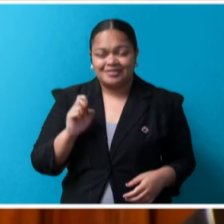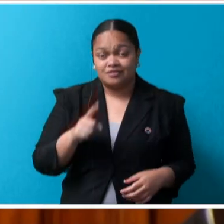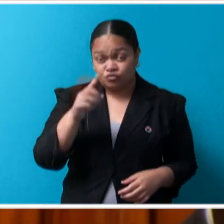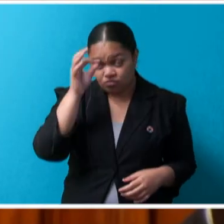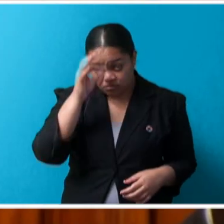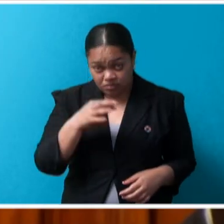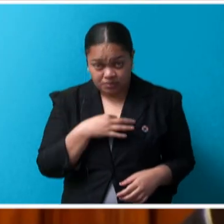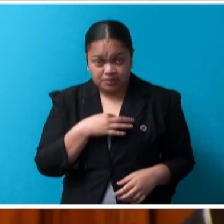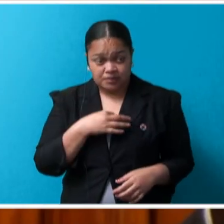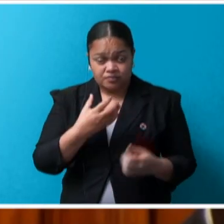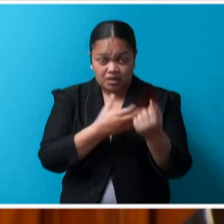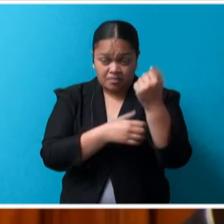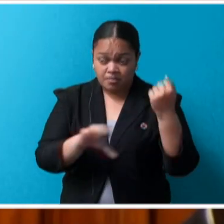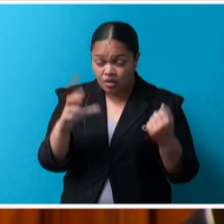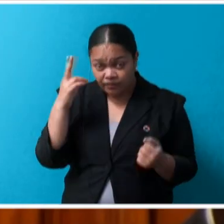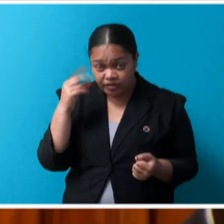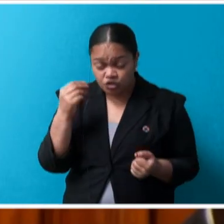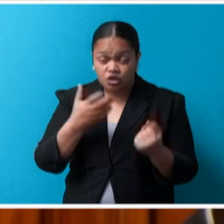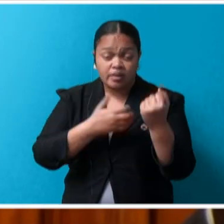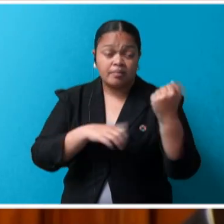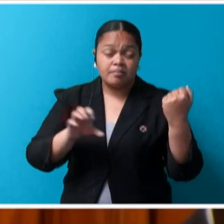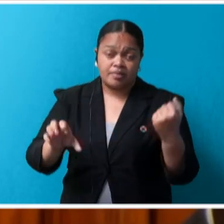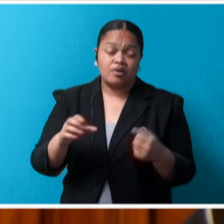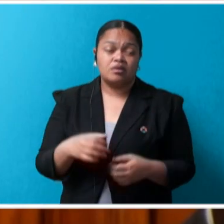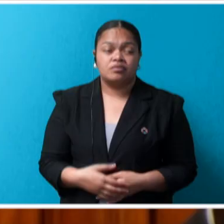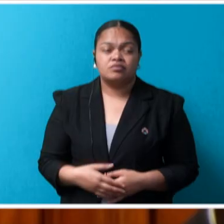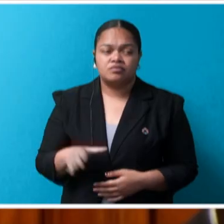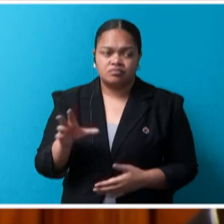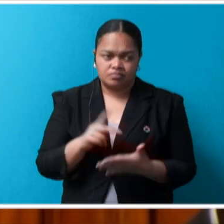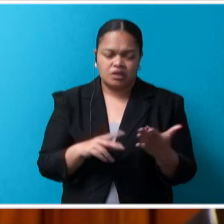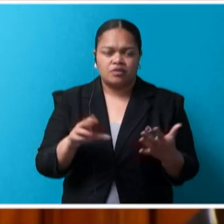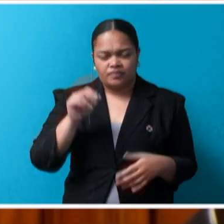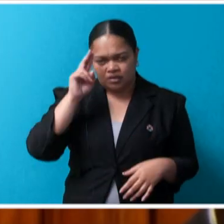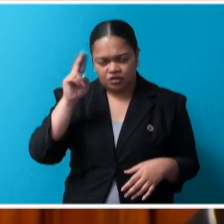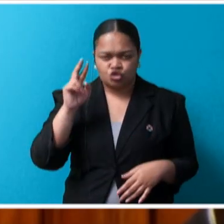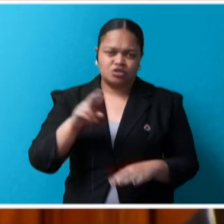ordinary Fijians, then empowering our cooperative must form part of the national vision.